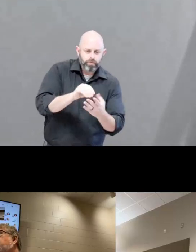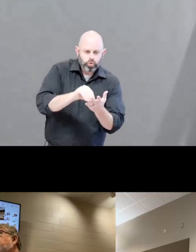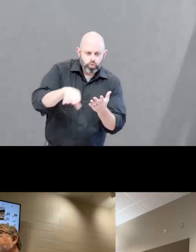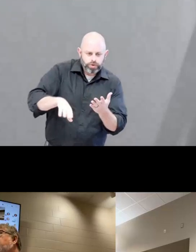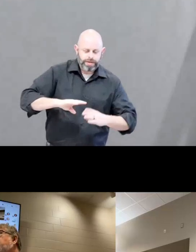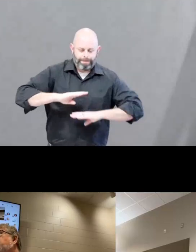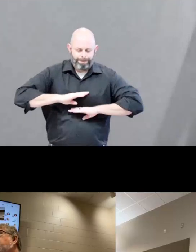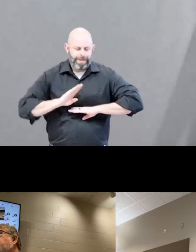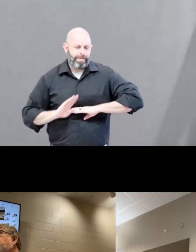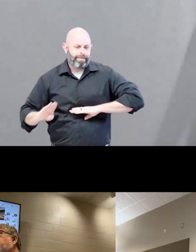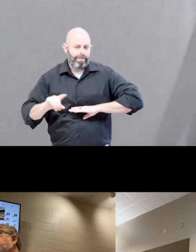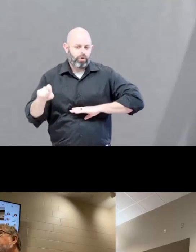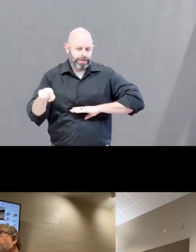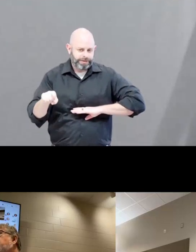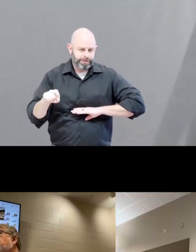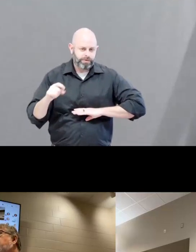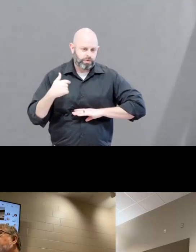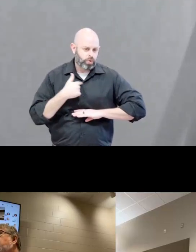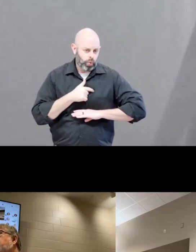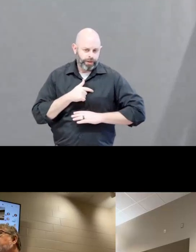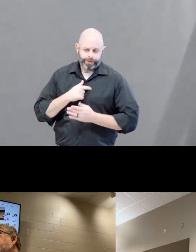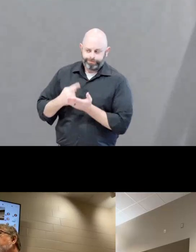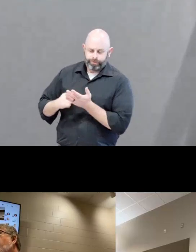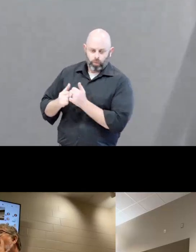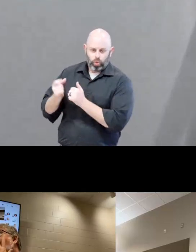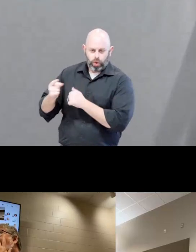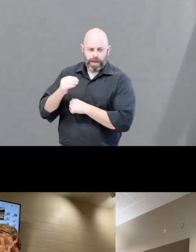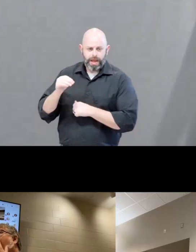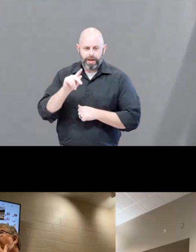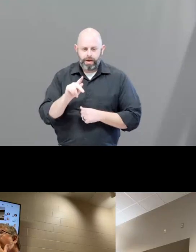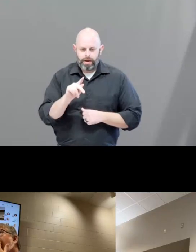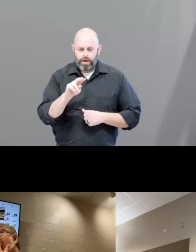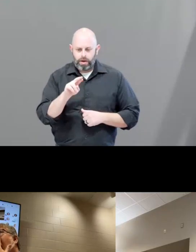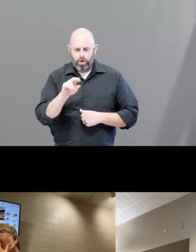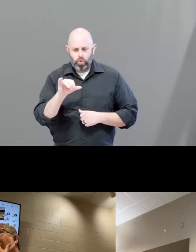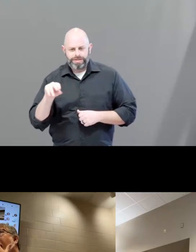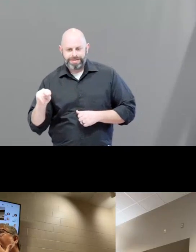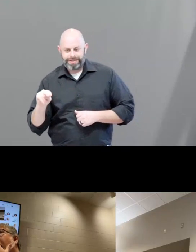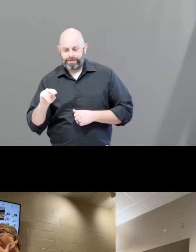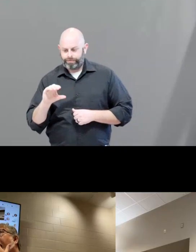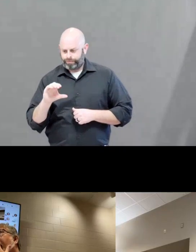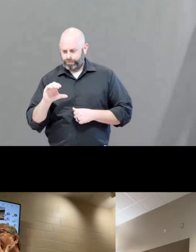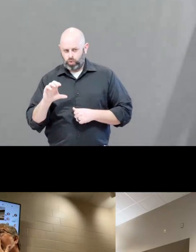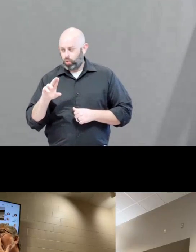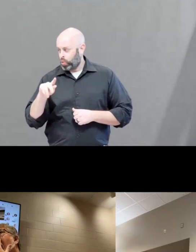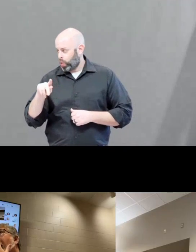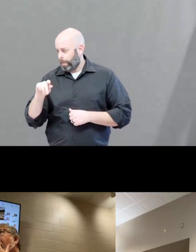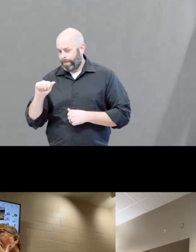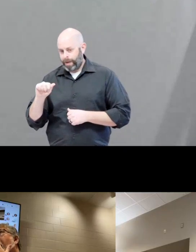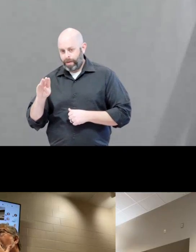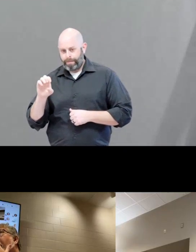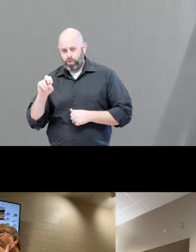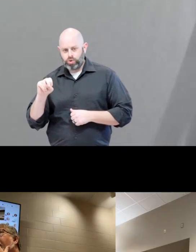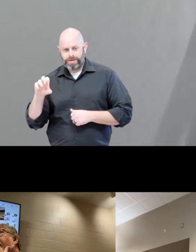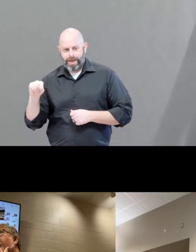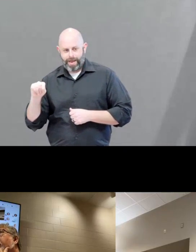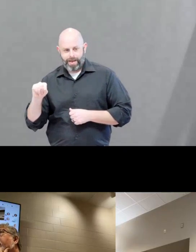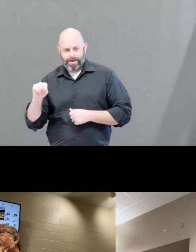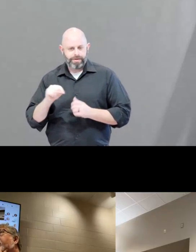meet their needs as well. And then Kristen Krupa Burnett, and she is a literacy and special ed